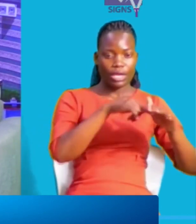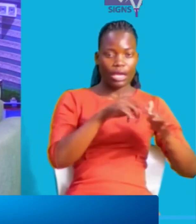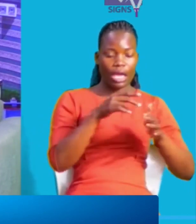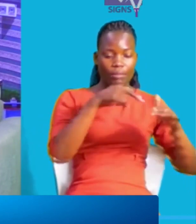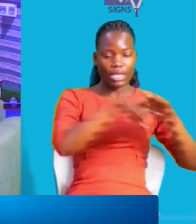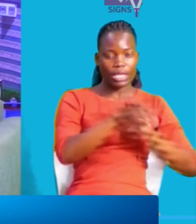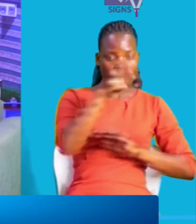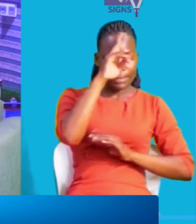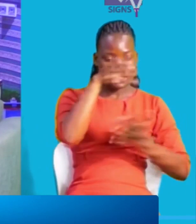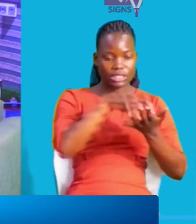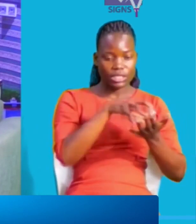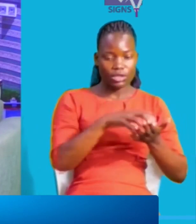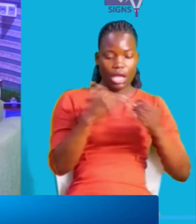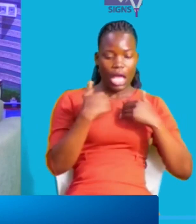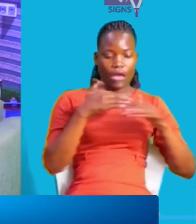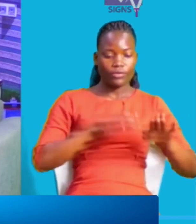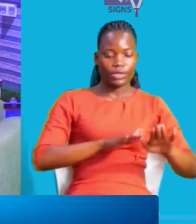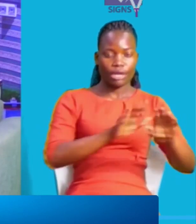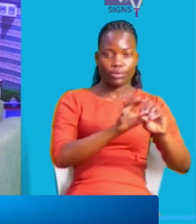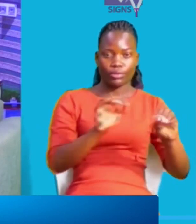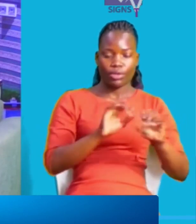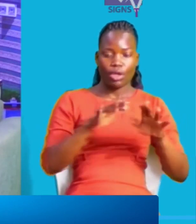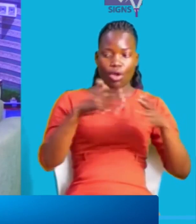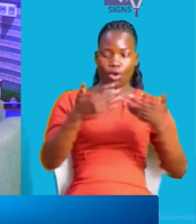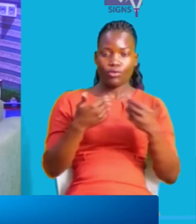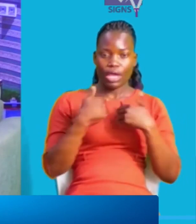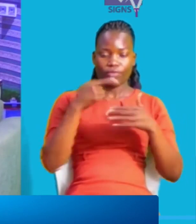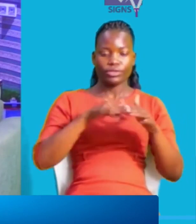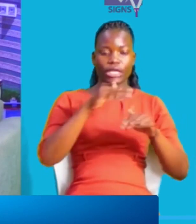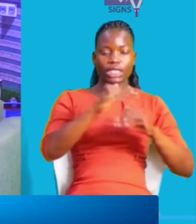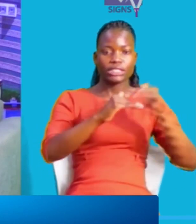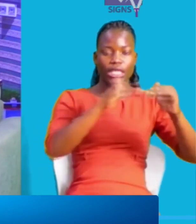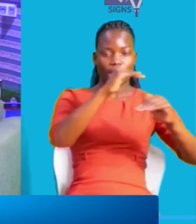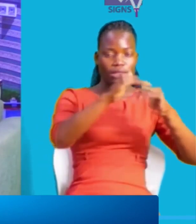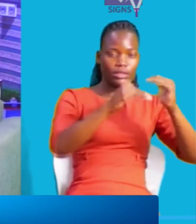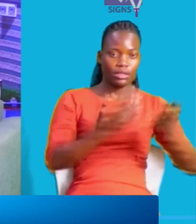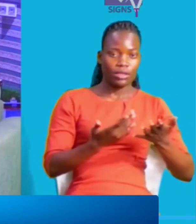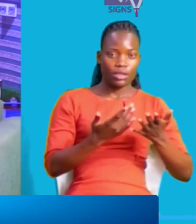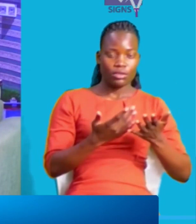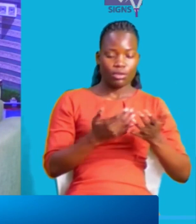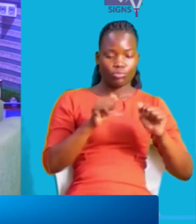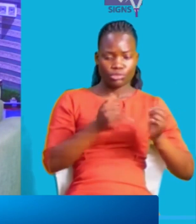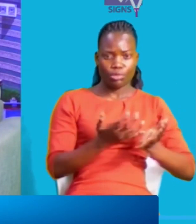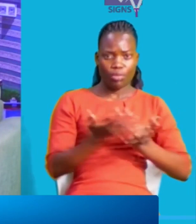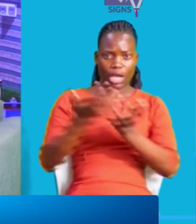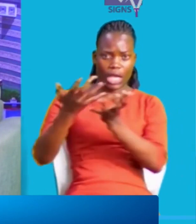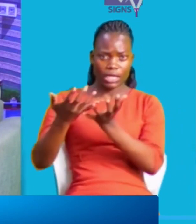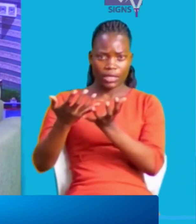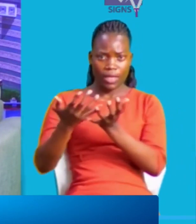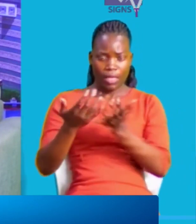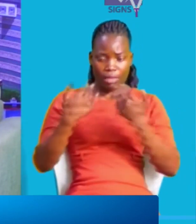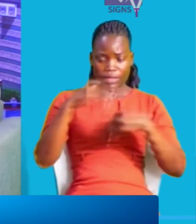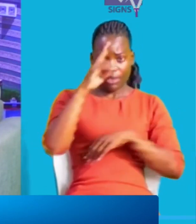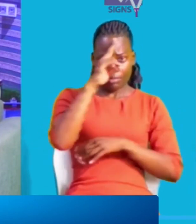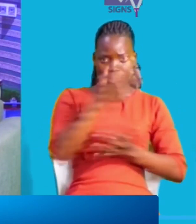police station. We don't have a ramp. Ama tuko na stairs. Nitambeba as a police officer?